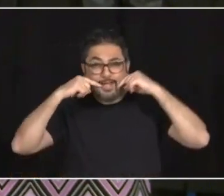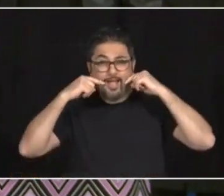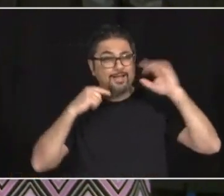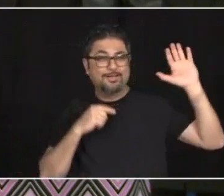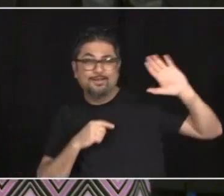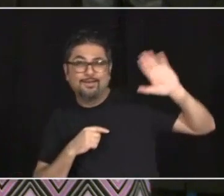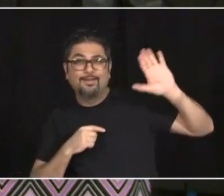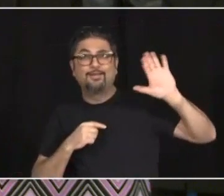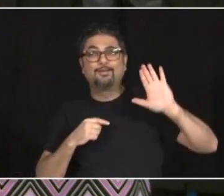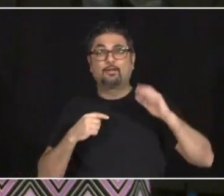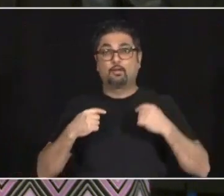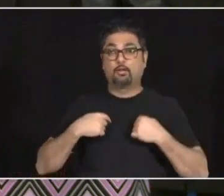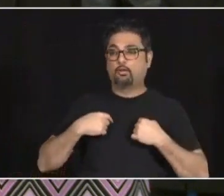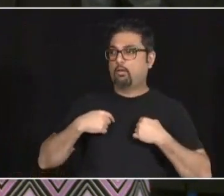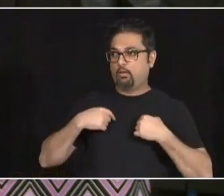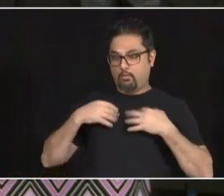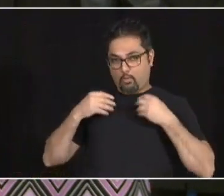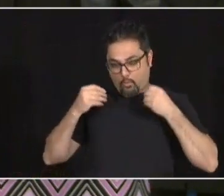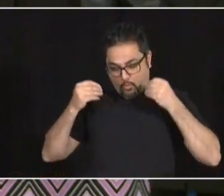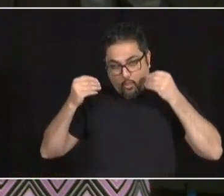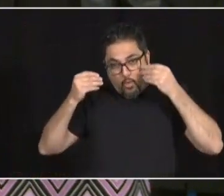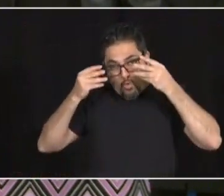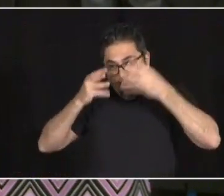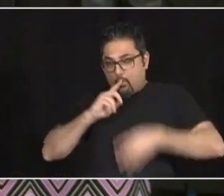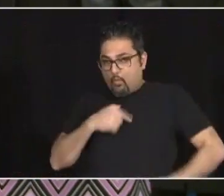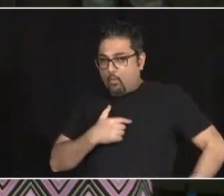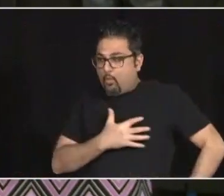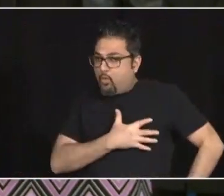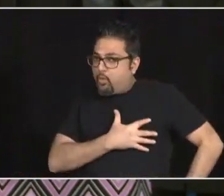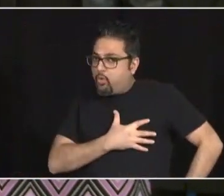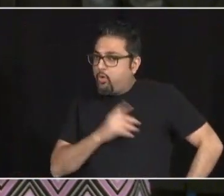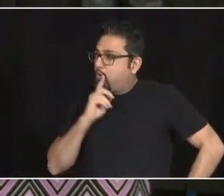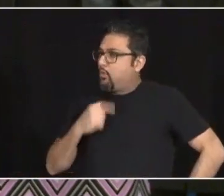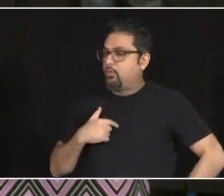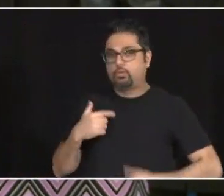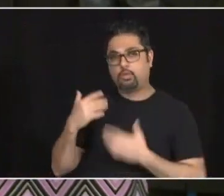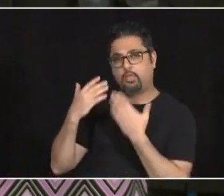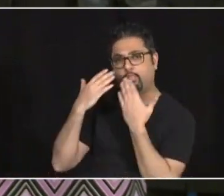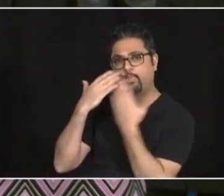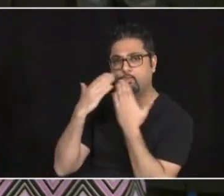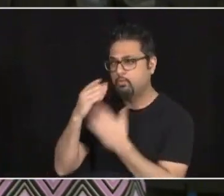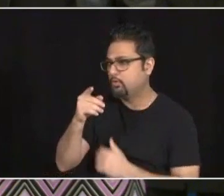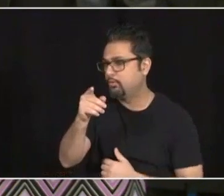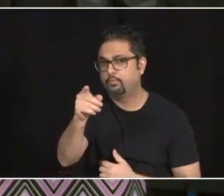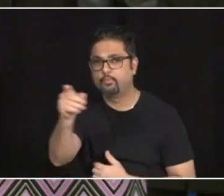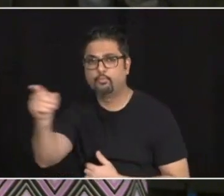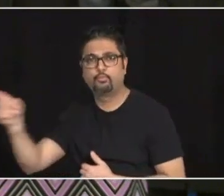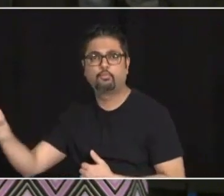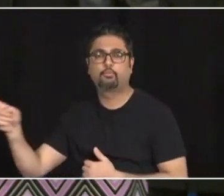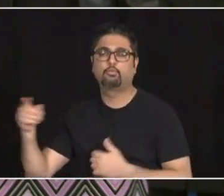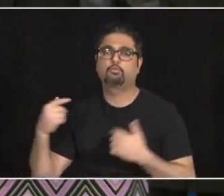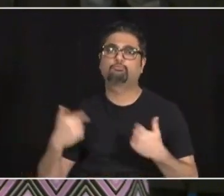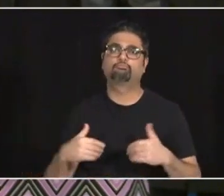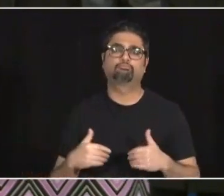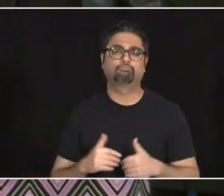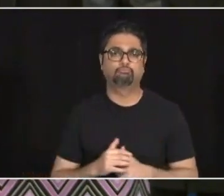choked up, because it's backwards. We're there thanking them, but you realize it takes a community. It's hit us hard, and we'll do everything we can, and as